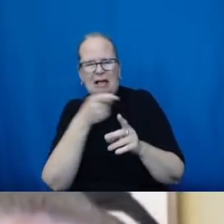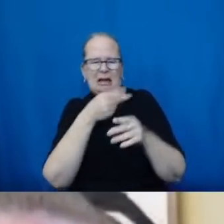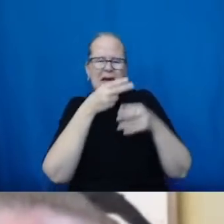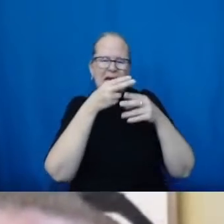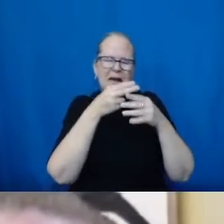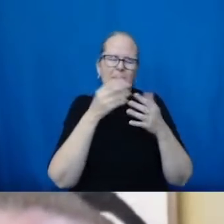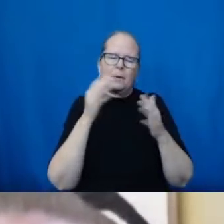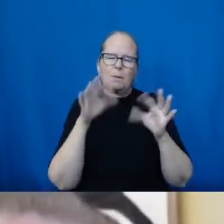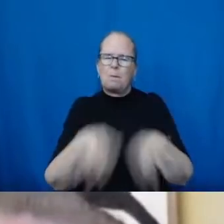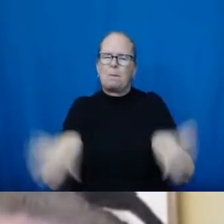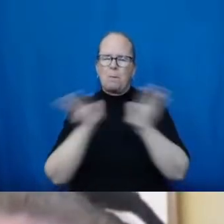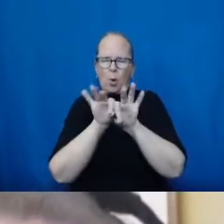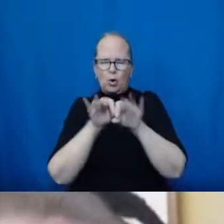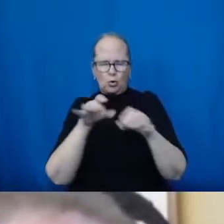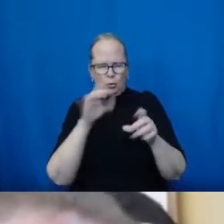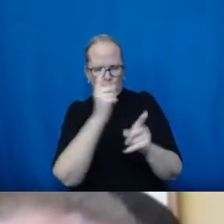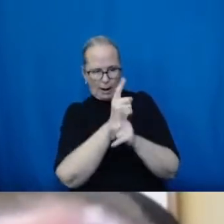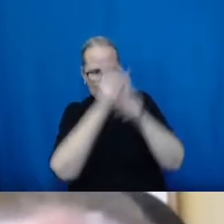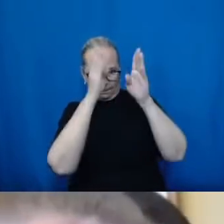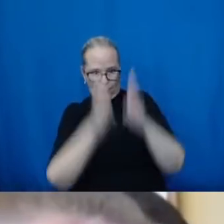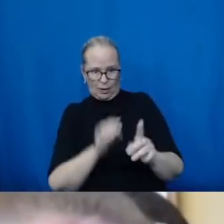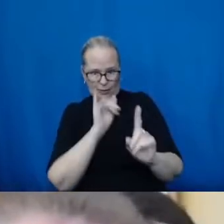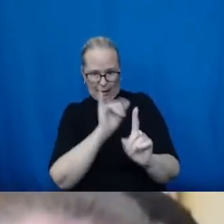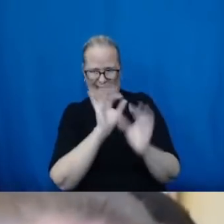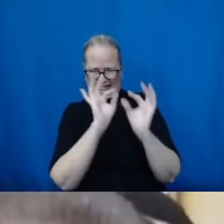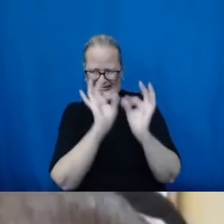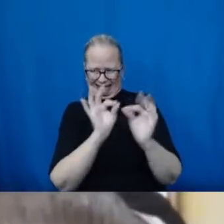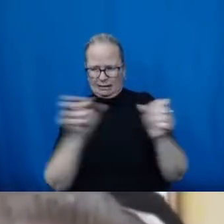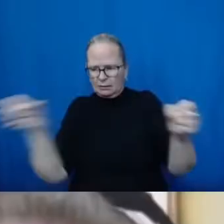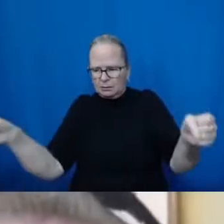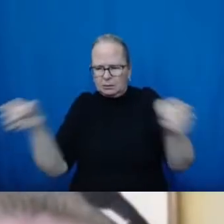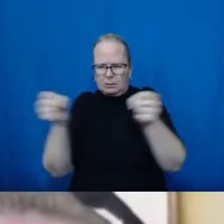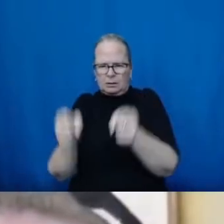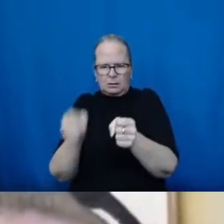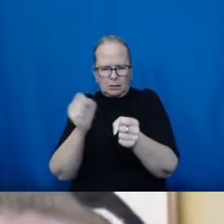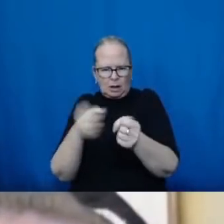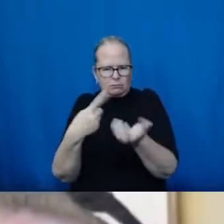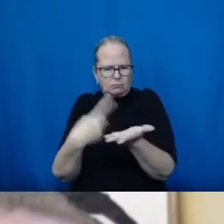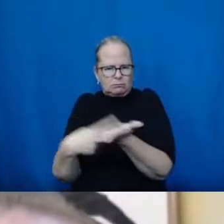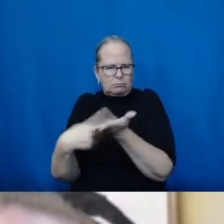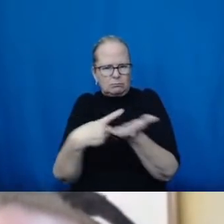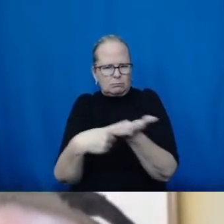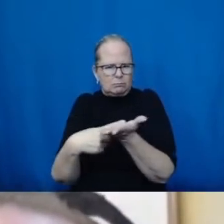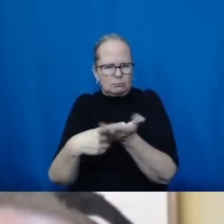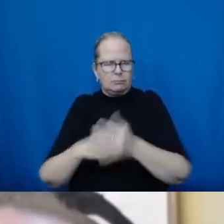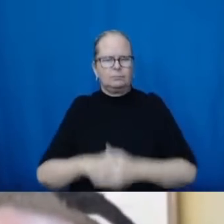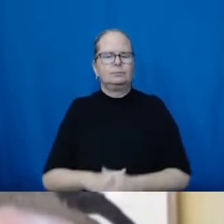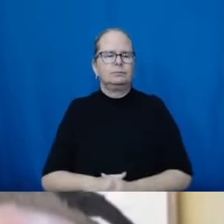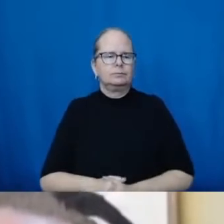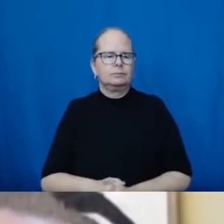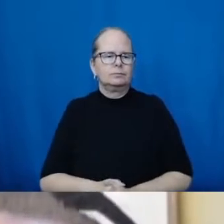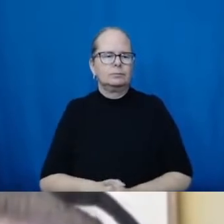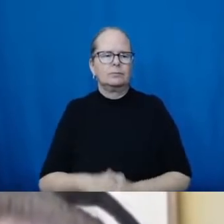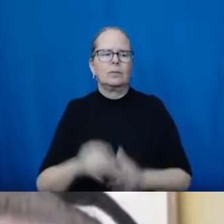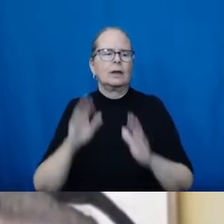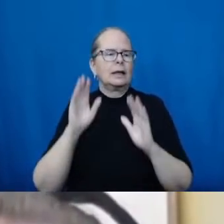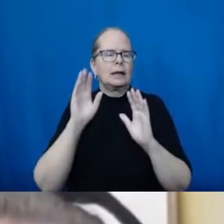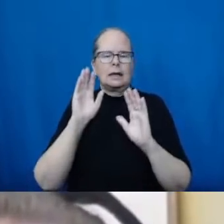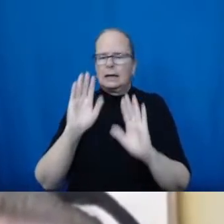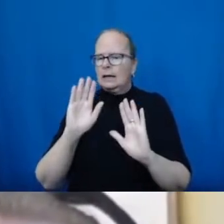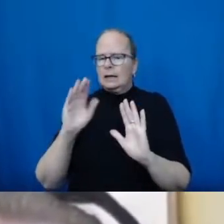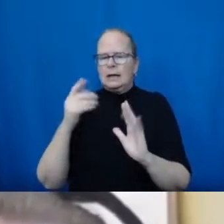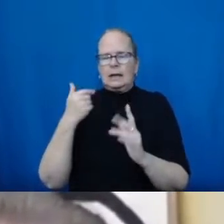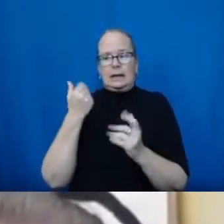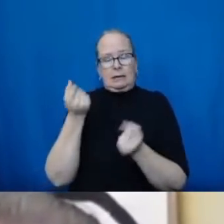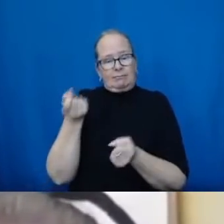totally understandable to be just out of patience for anyone who's not vaccinated at this point, but it's hard to picture for those of